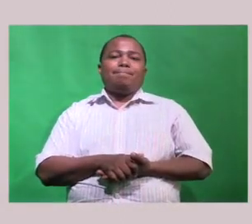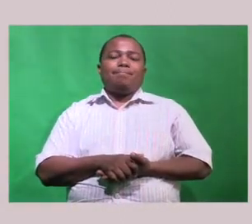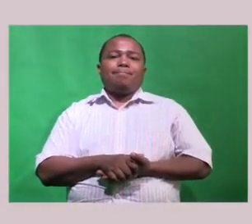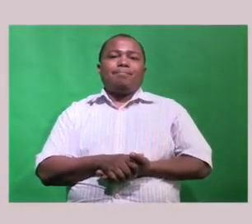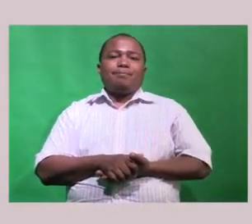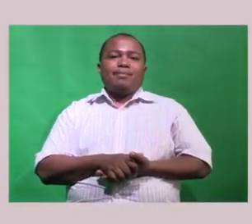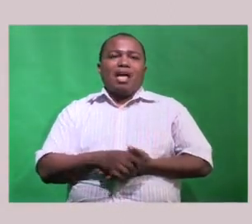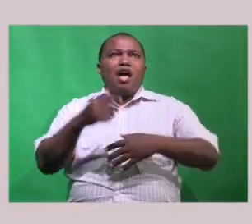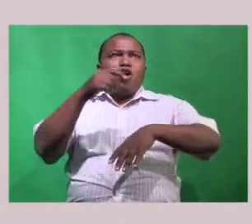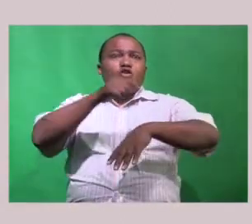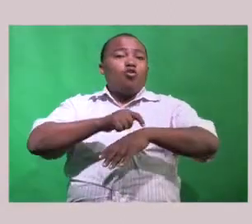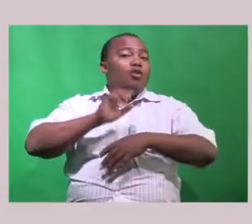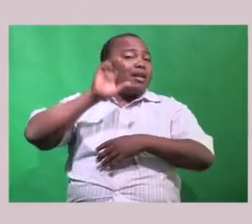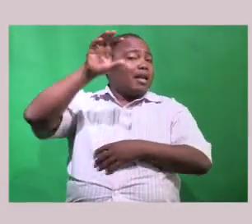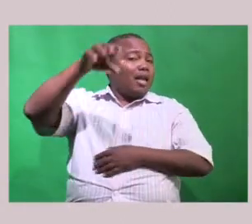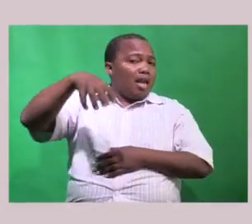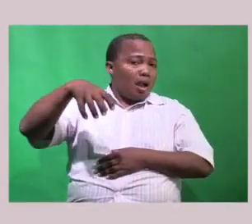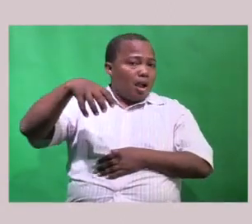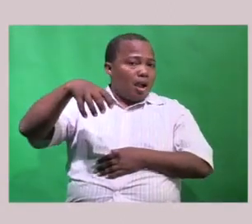during a year